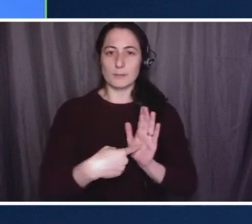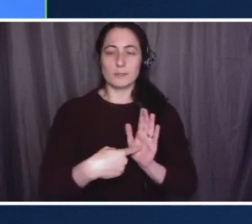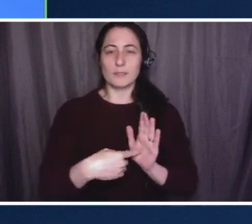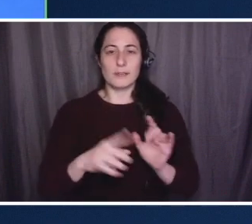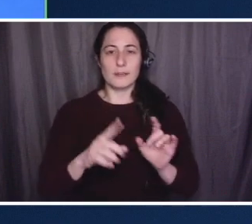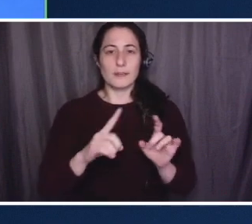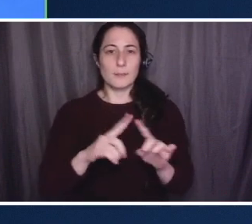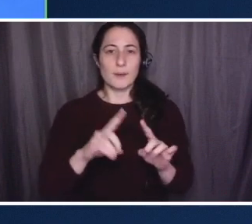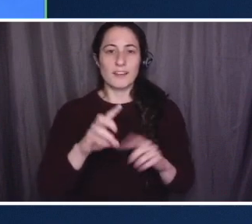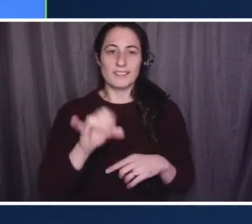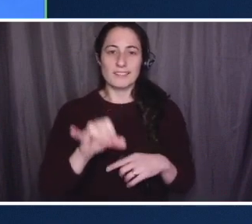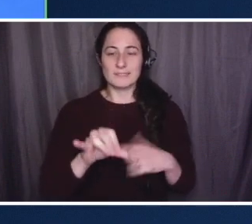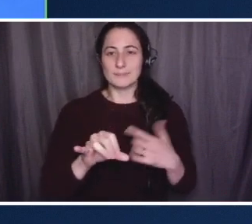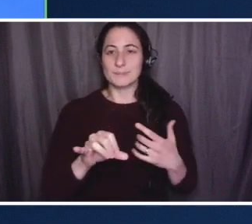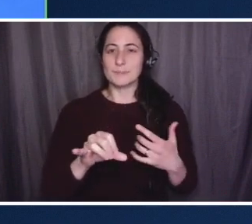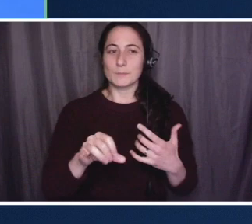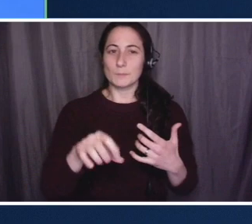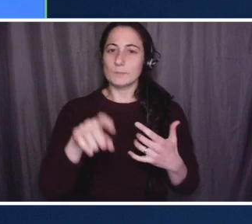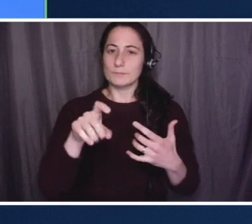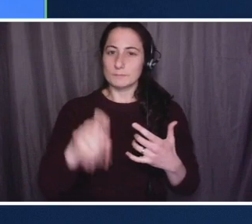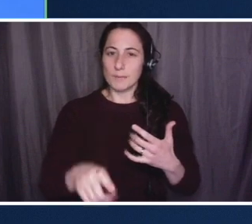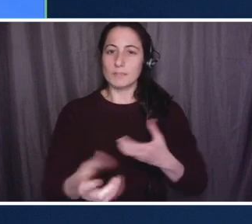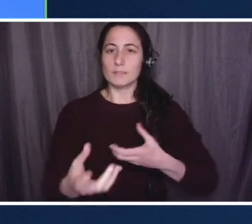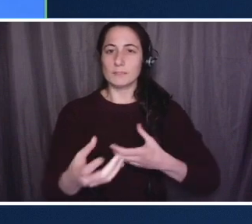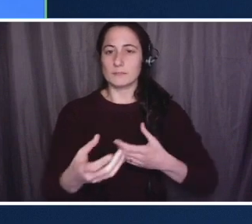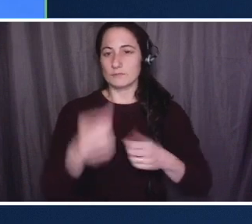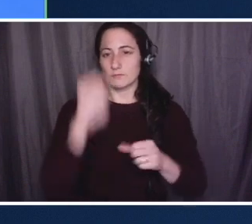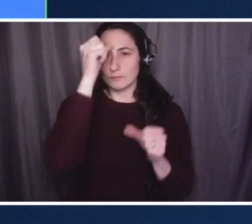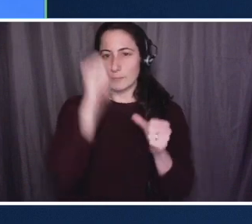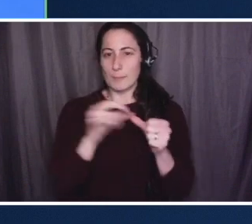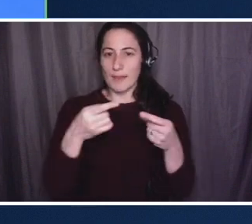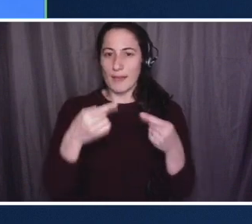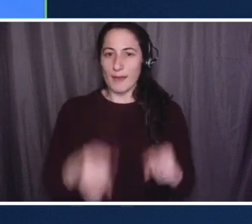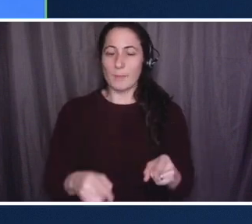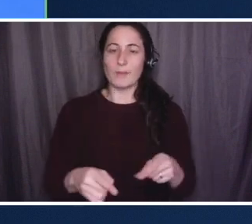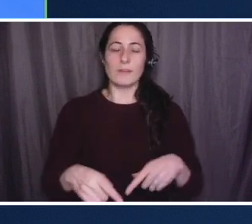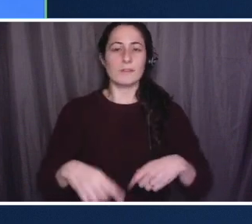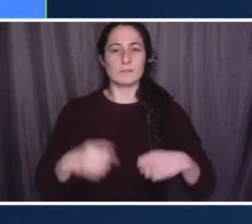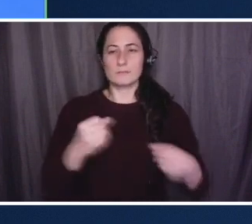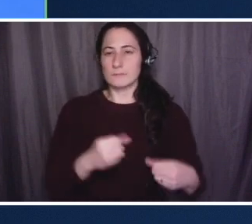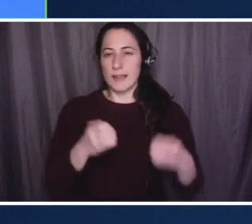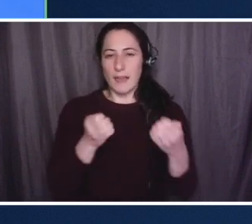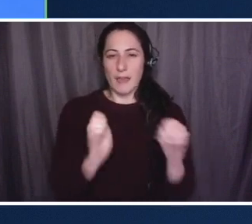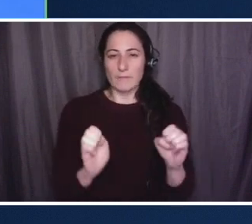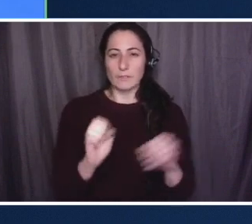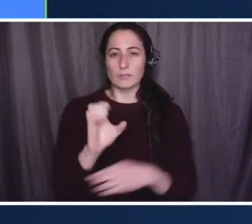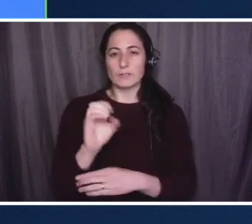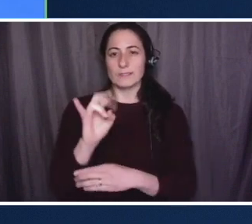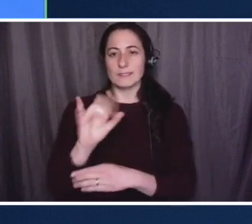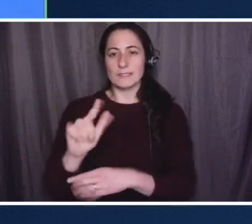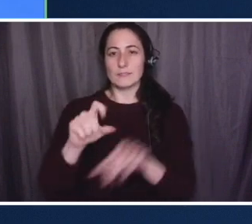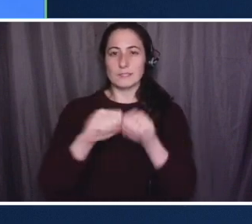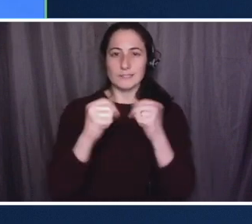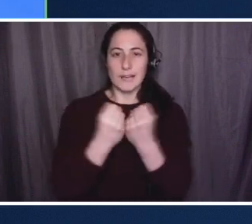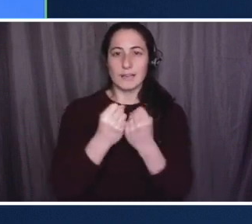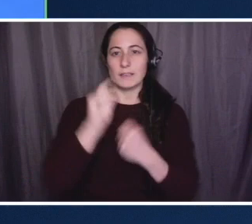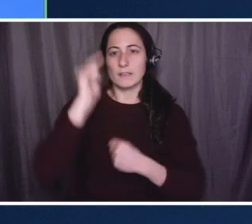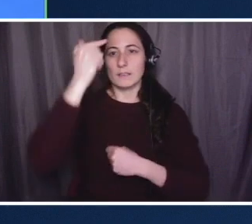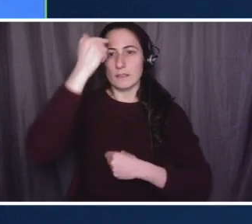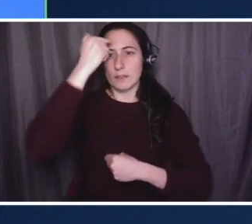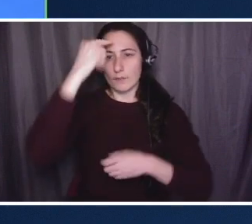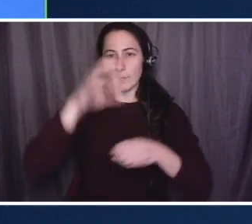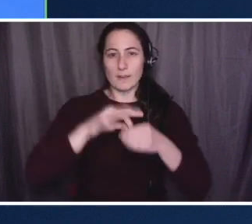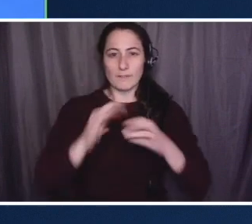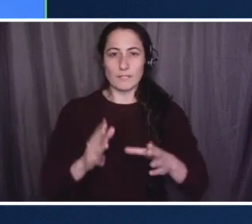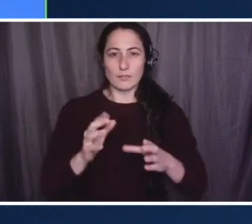not for the dogged efforts of civil society, government officials, election observers, people who are